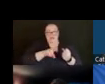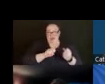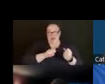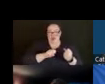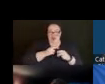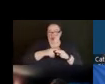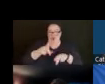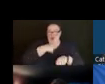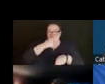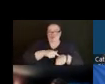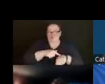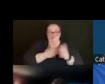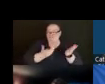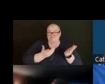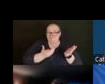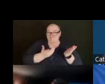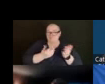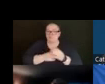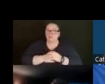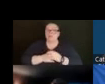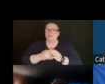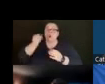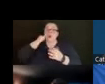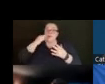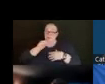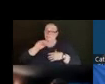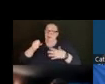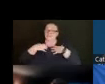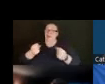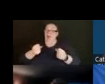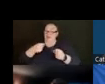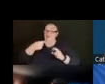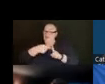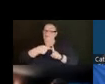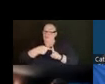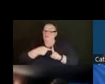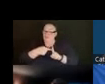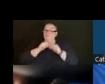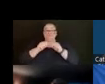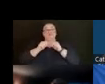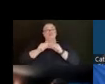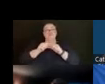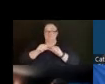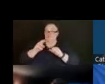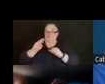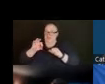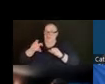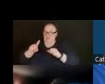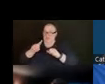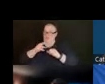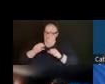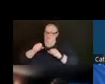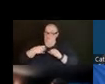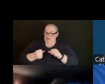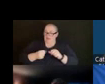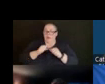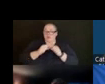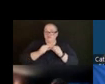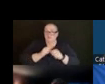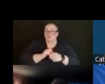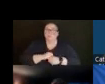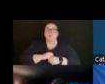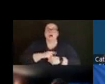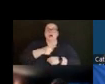own income prior to receiving SSDI, in other words, after they